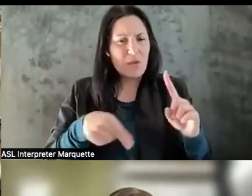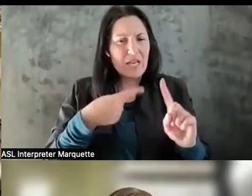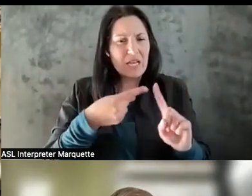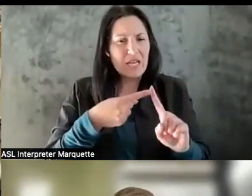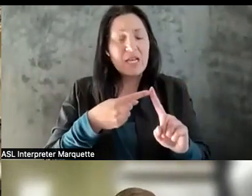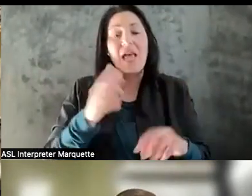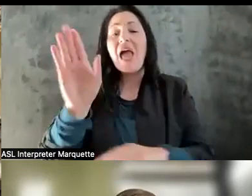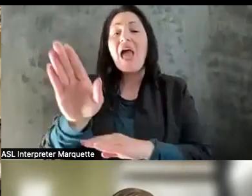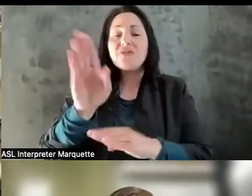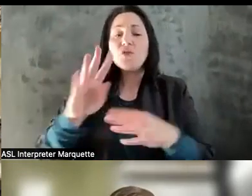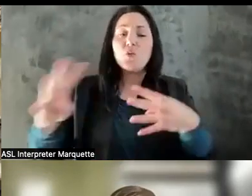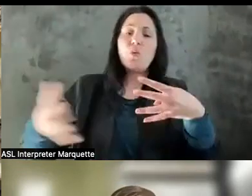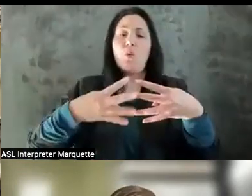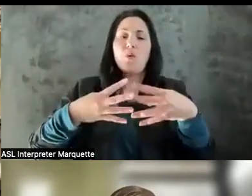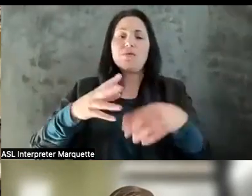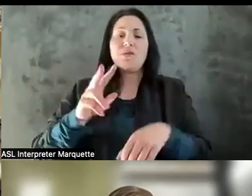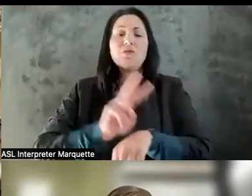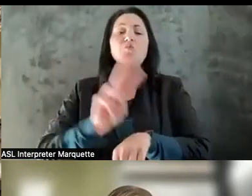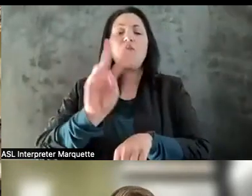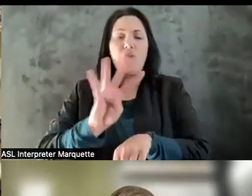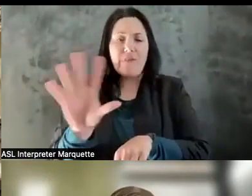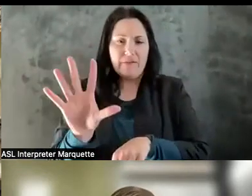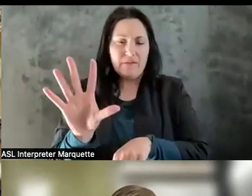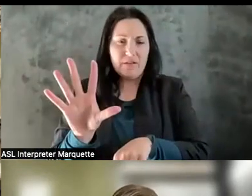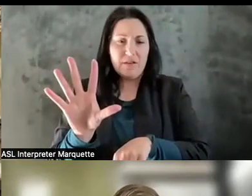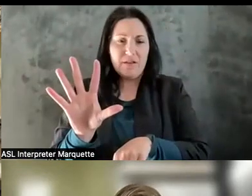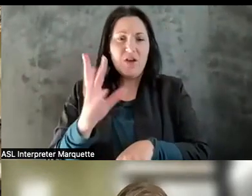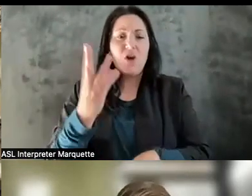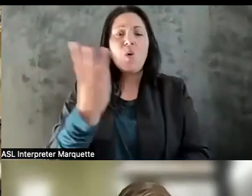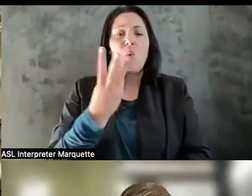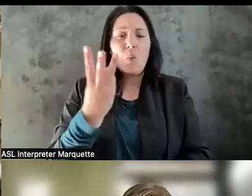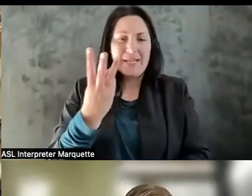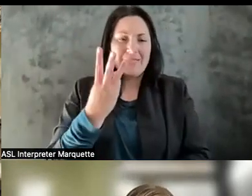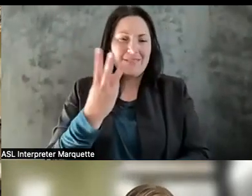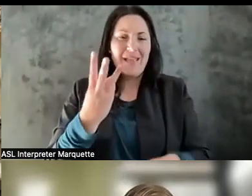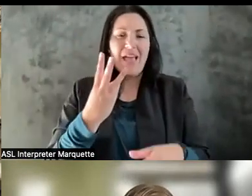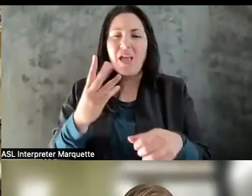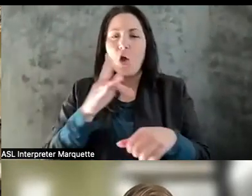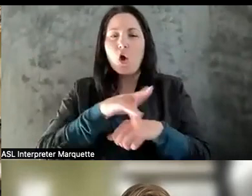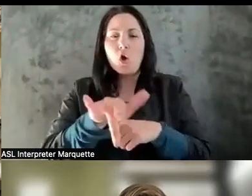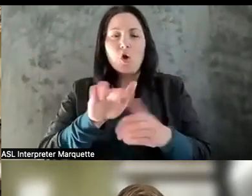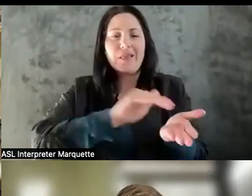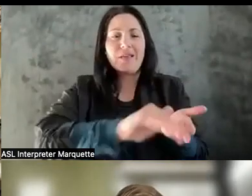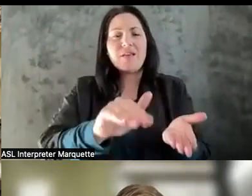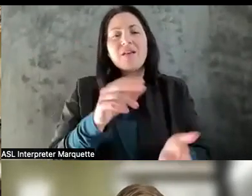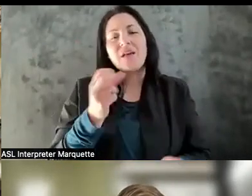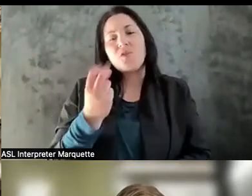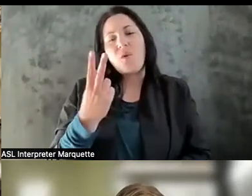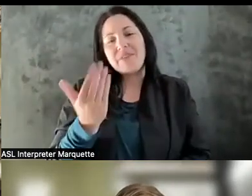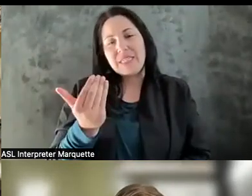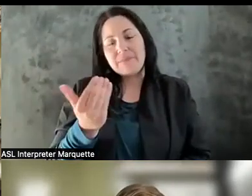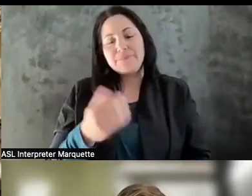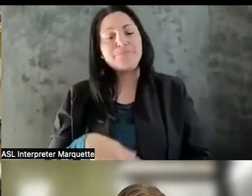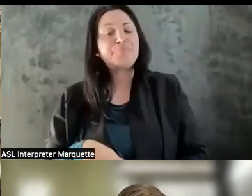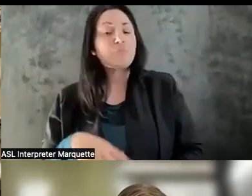the afternoons, we close it at 2:45. On Wednesdays, we have early dismissal and we close it at 12:15.